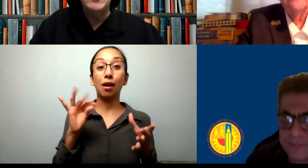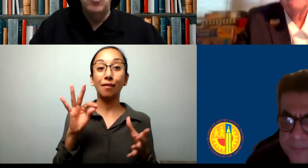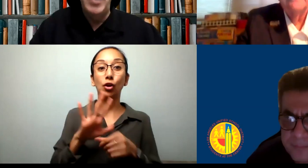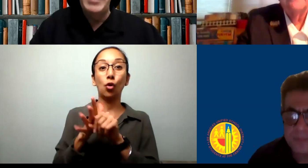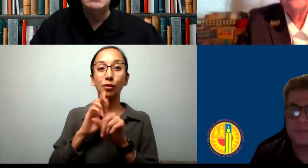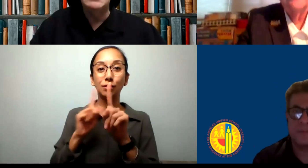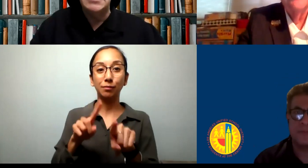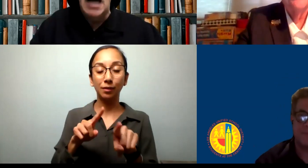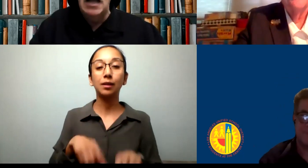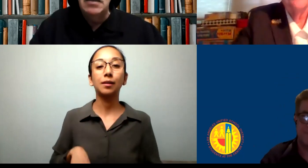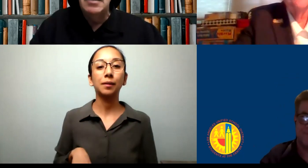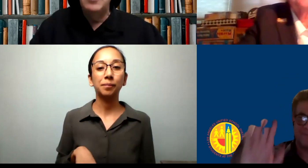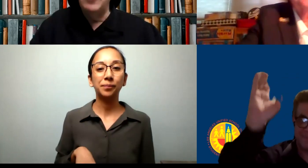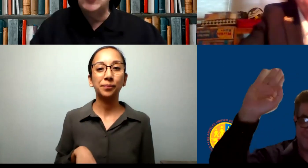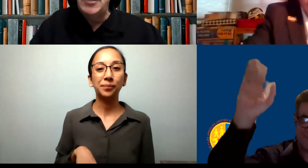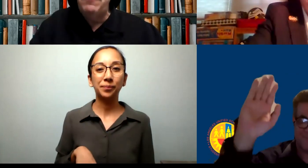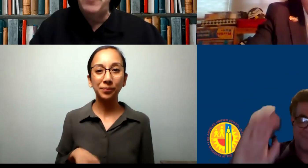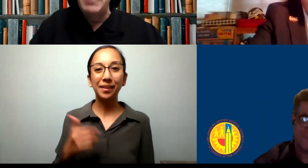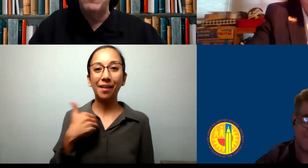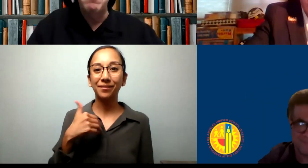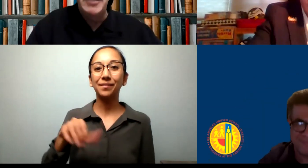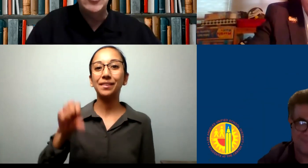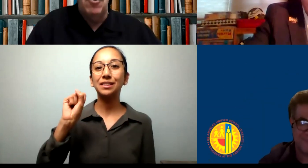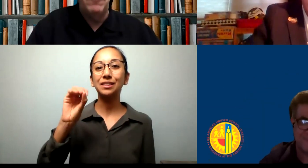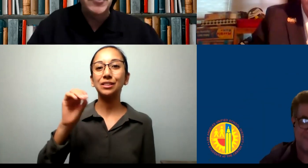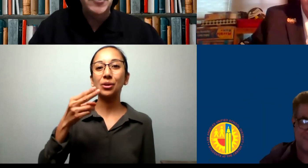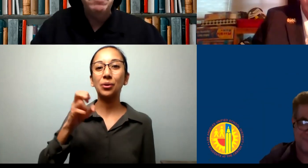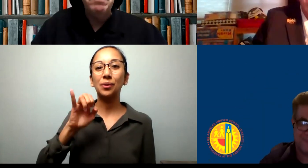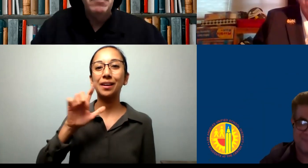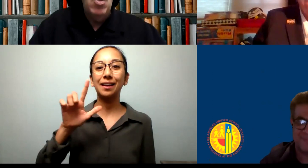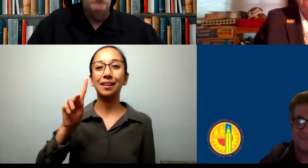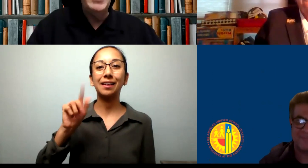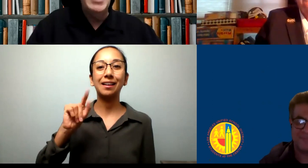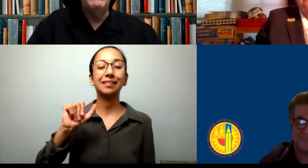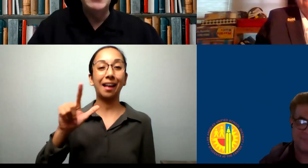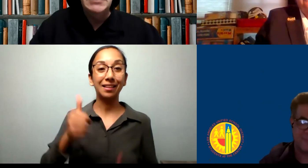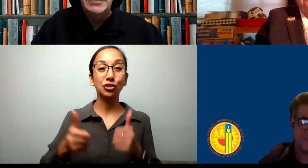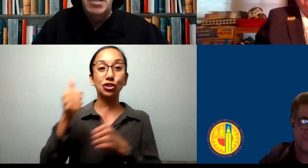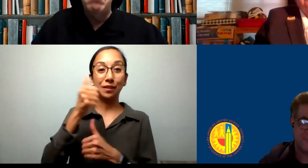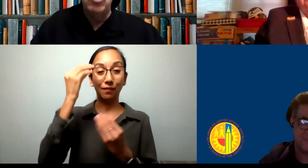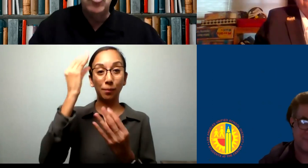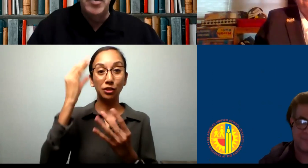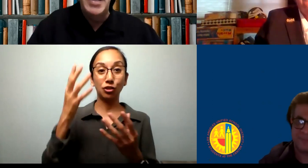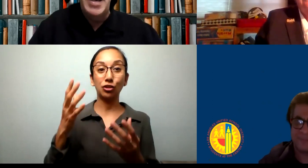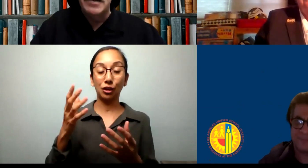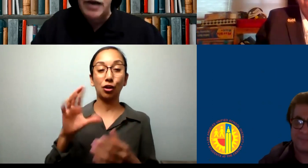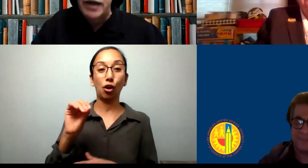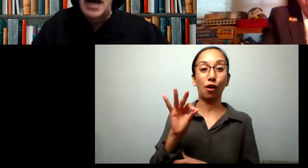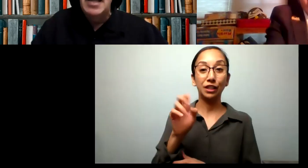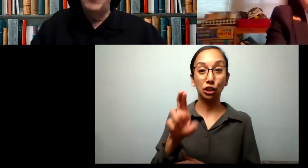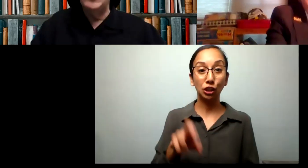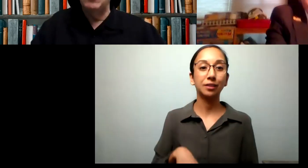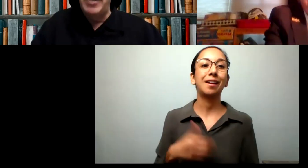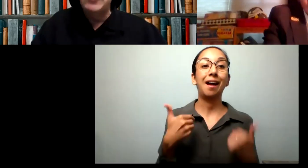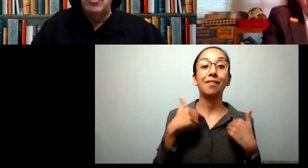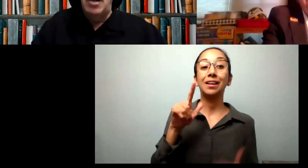have Sohail Katal, the Chief Information Officer. We have Lilia Montoya Herrera,